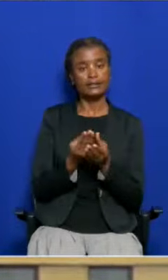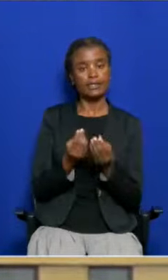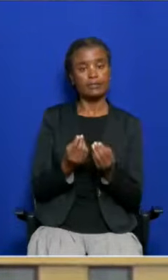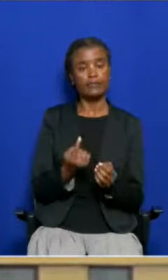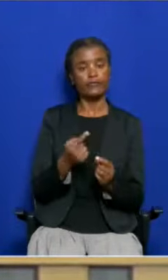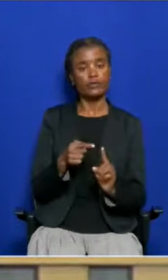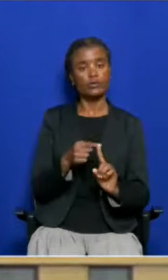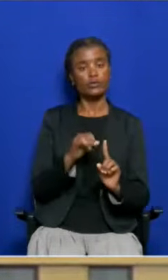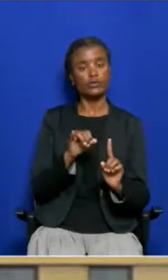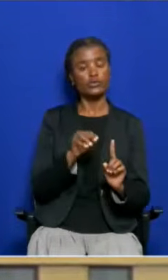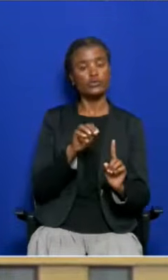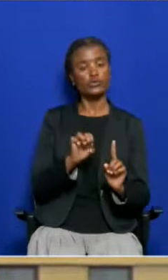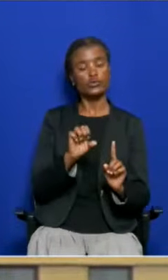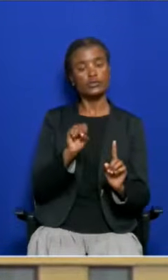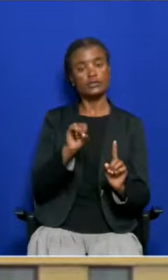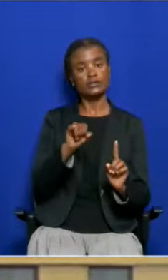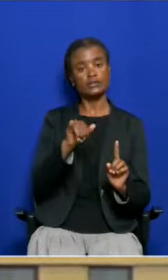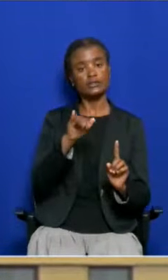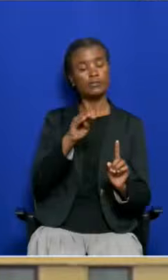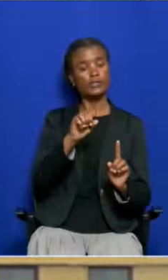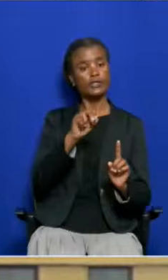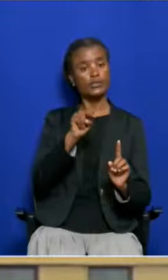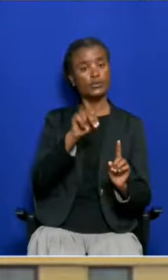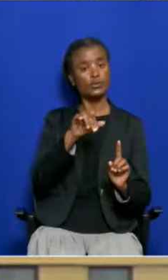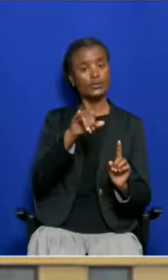there are